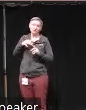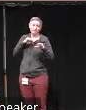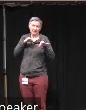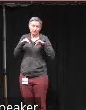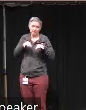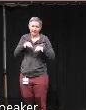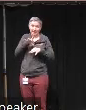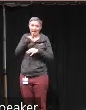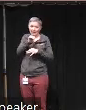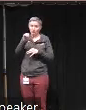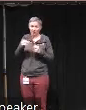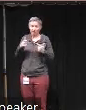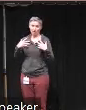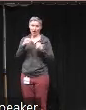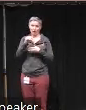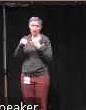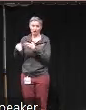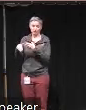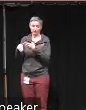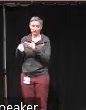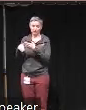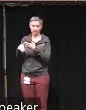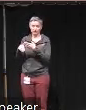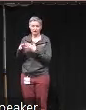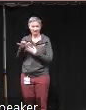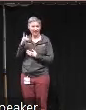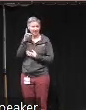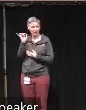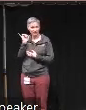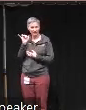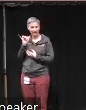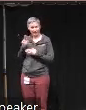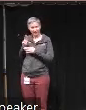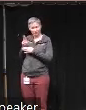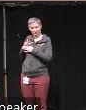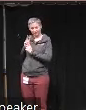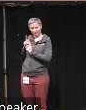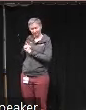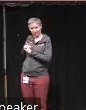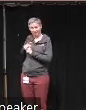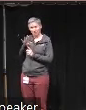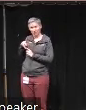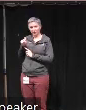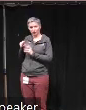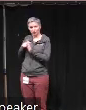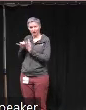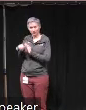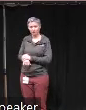health outcomes. Doesn't it sound like also application of biopsychosocial model?